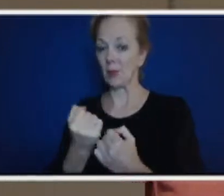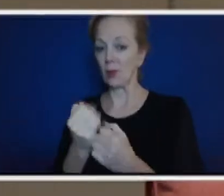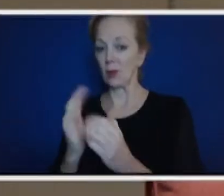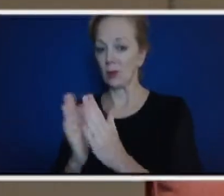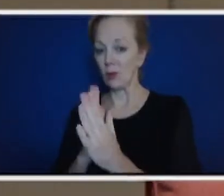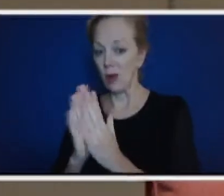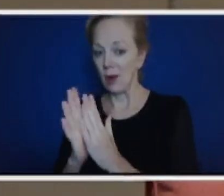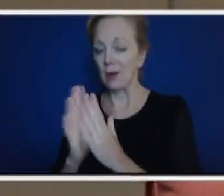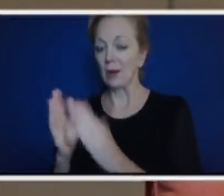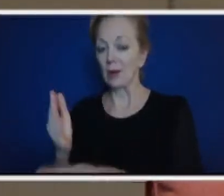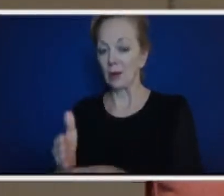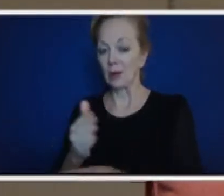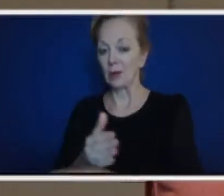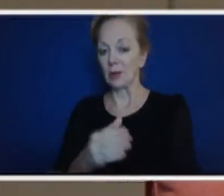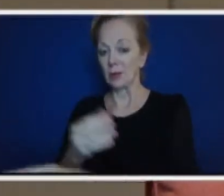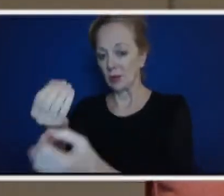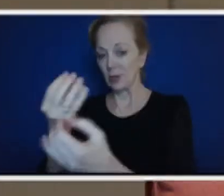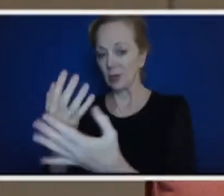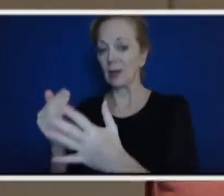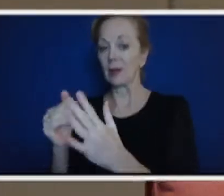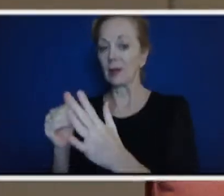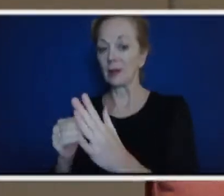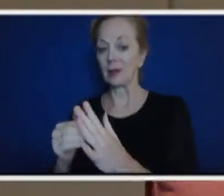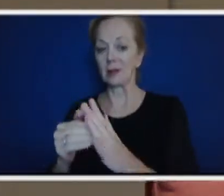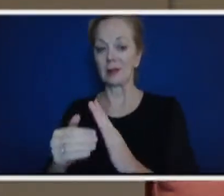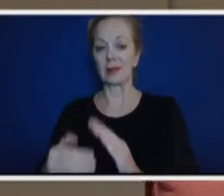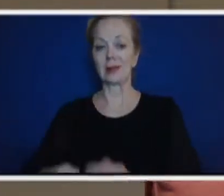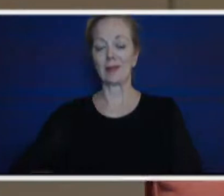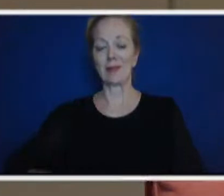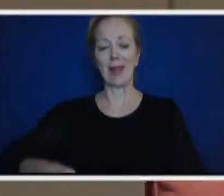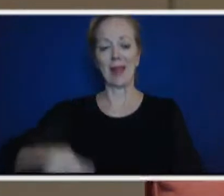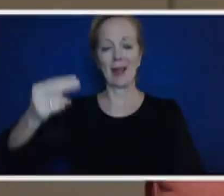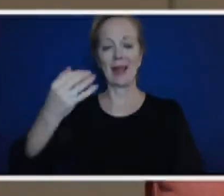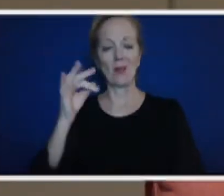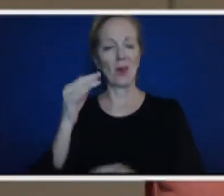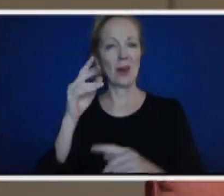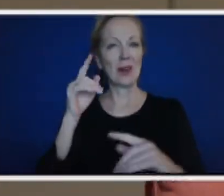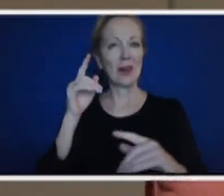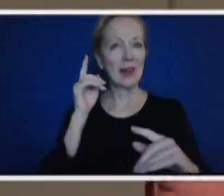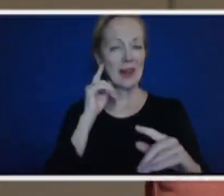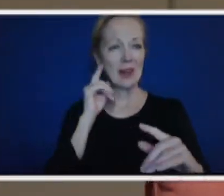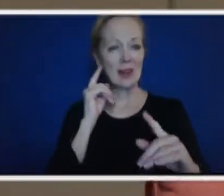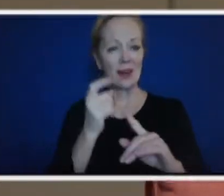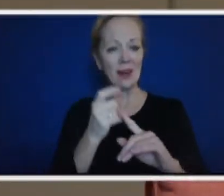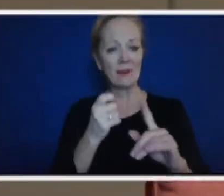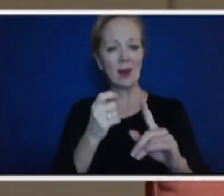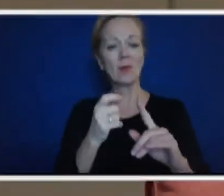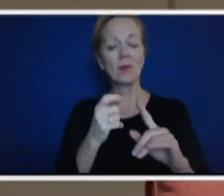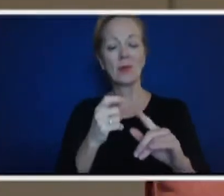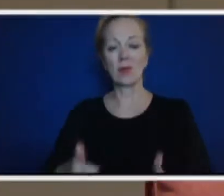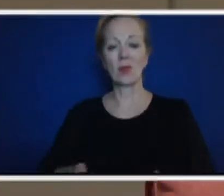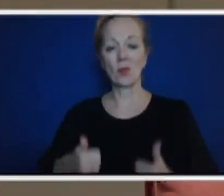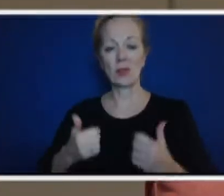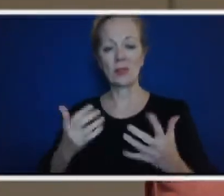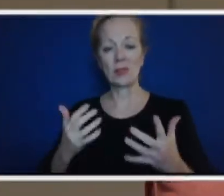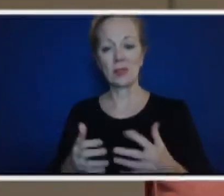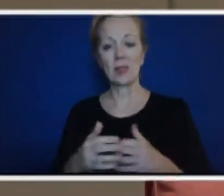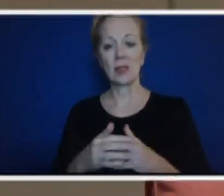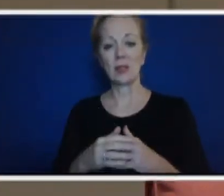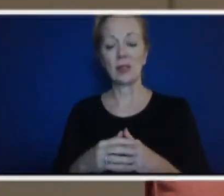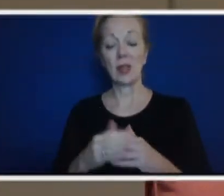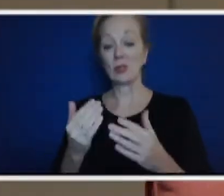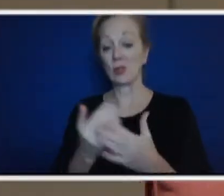letting us know that she's against the height. So if we're hearing from the residents, and there's a new